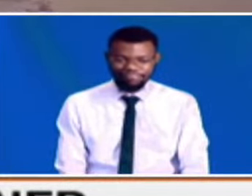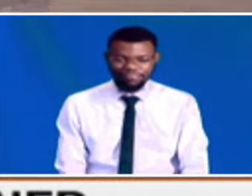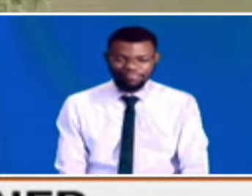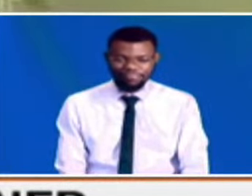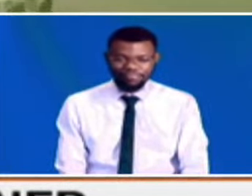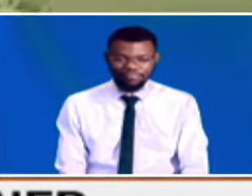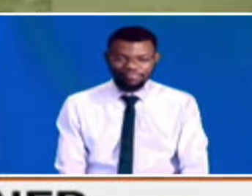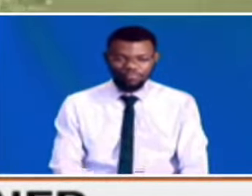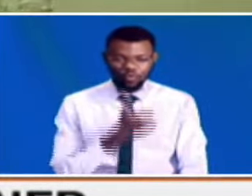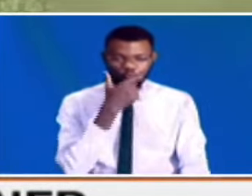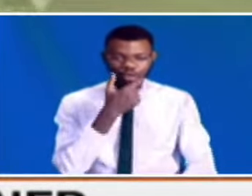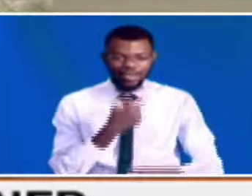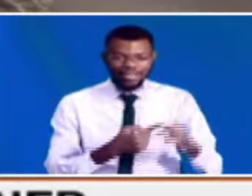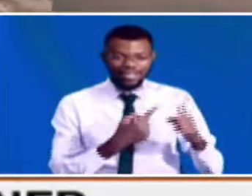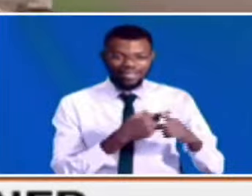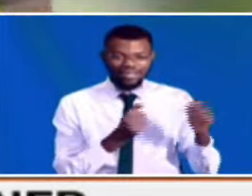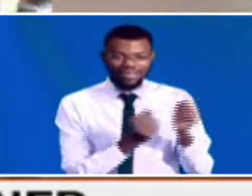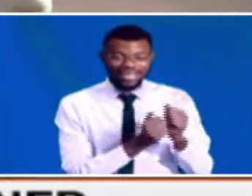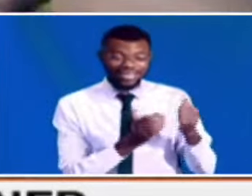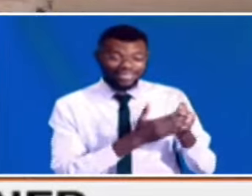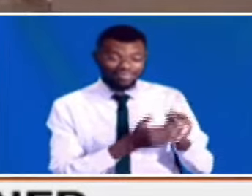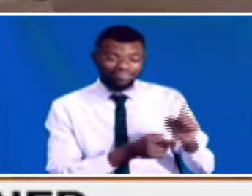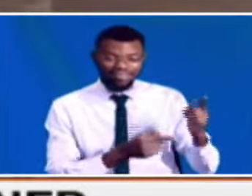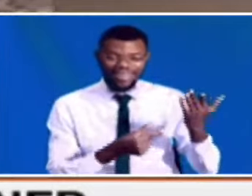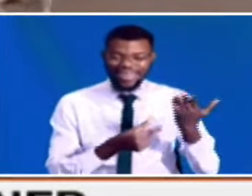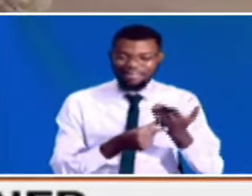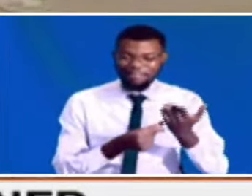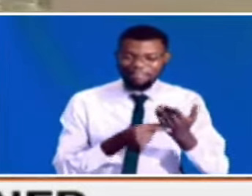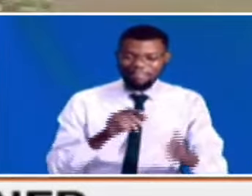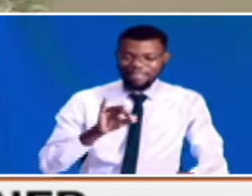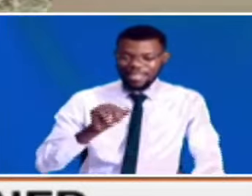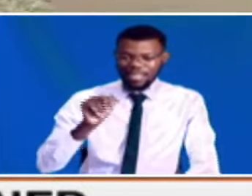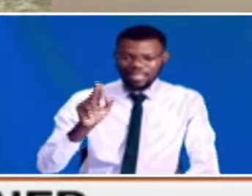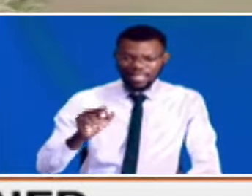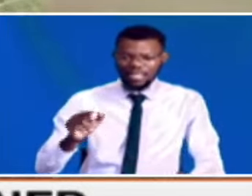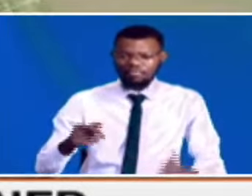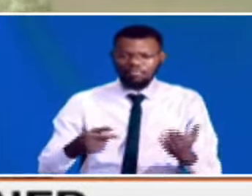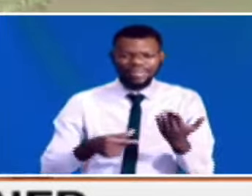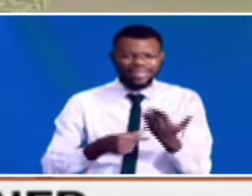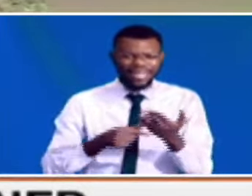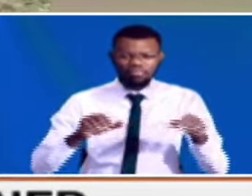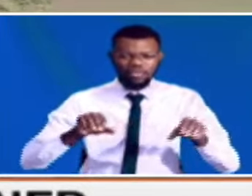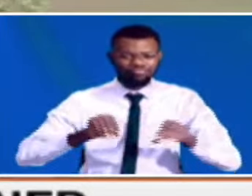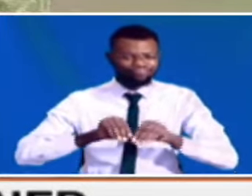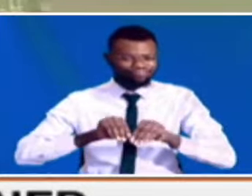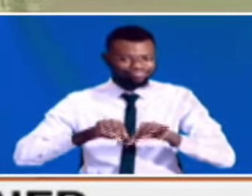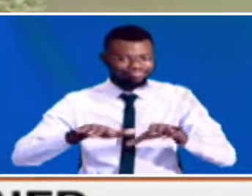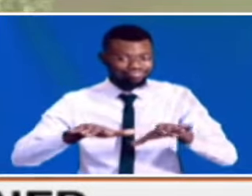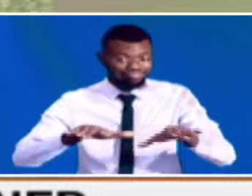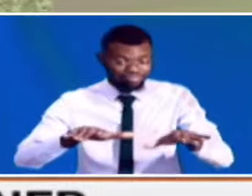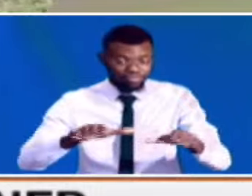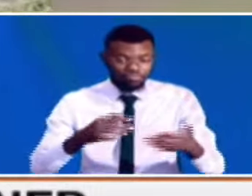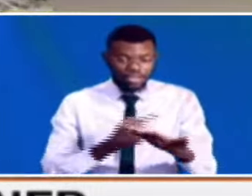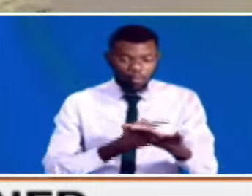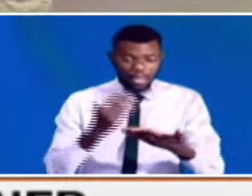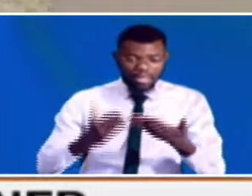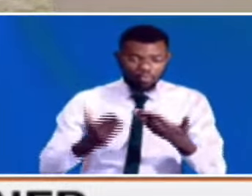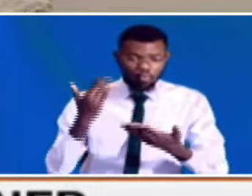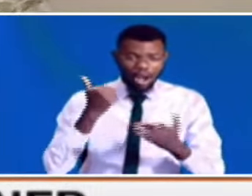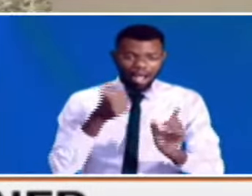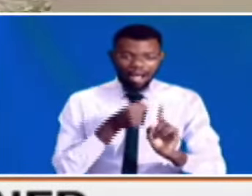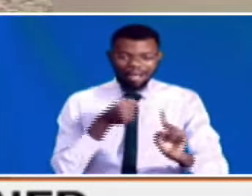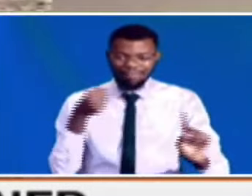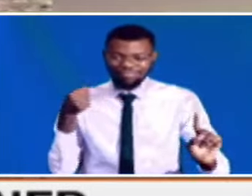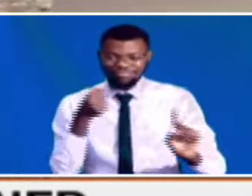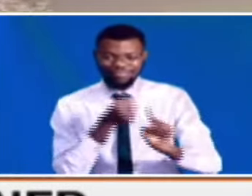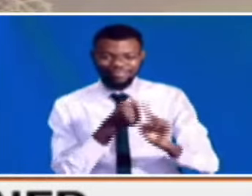The 19-year-old Ian Ngige Njoroge became a subject of public discourse over the weekend after his violent encounter with a